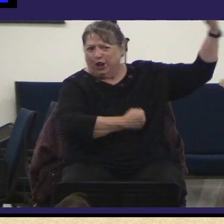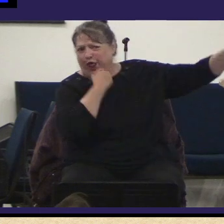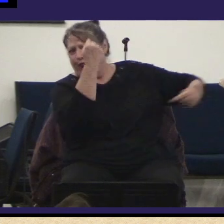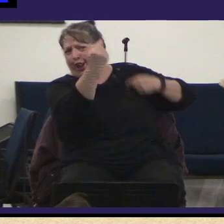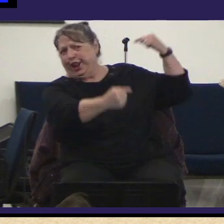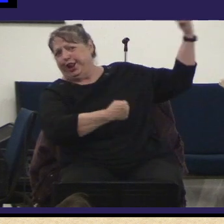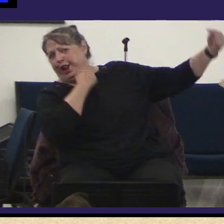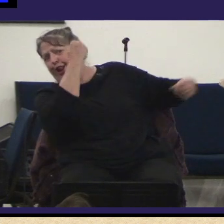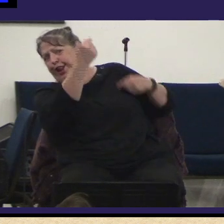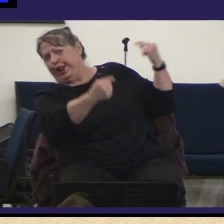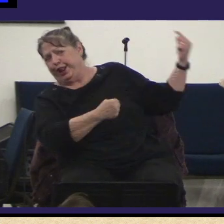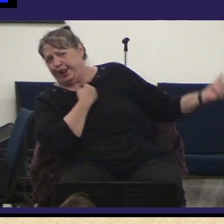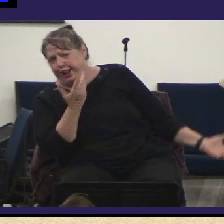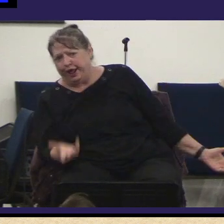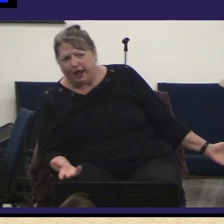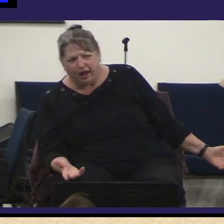lives.